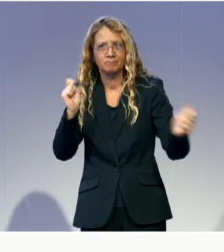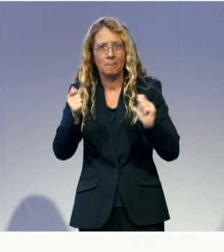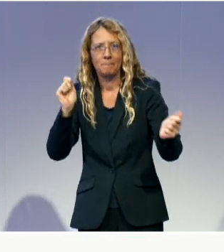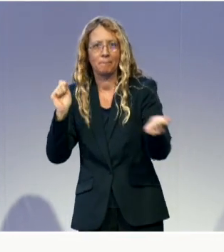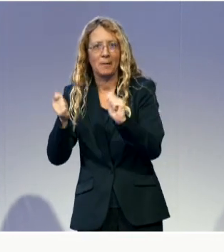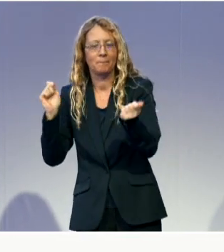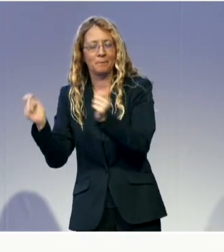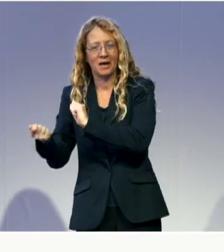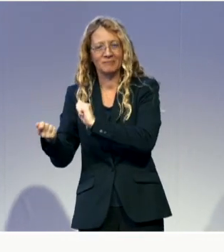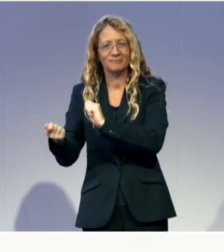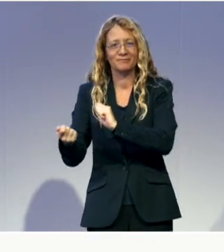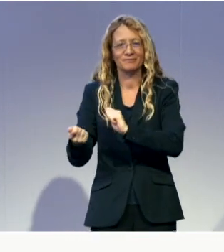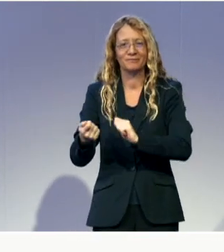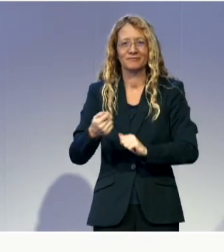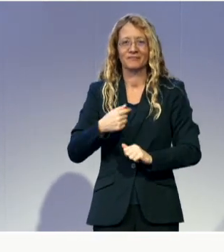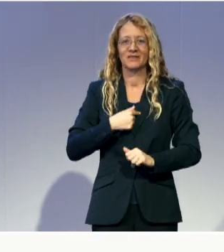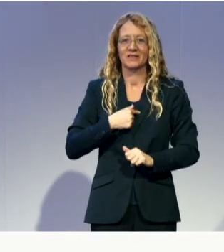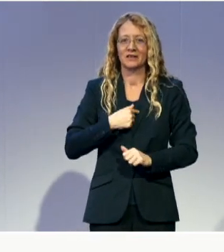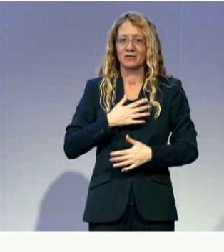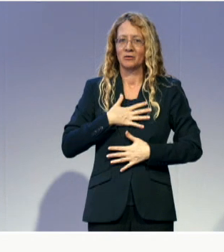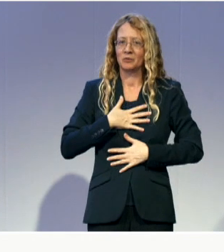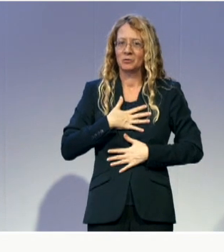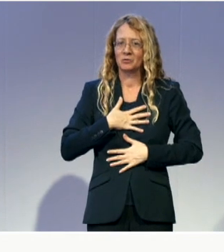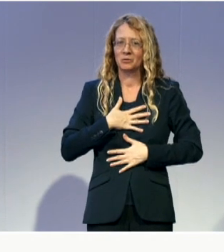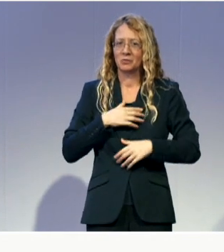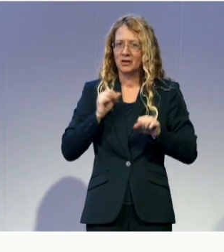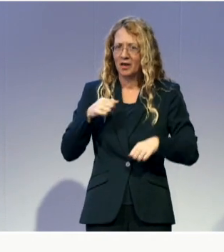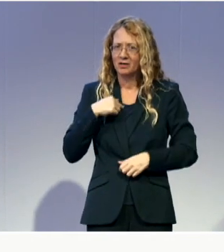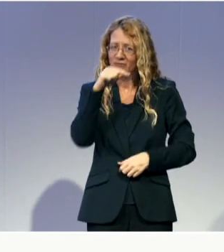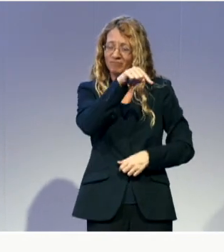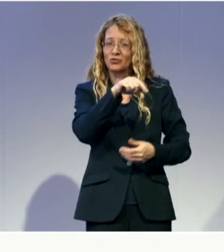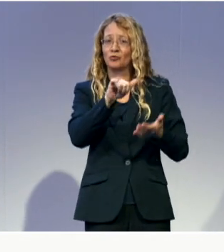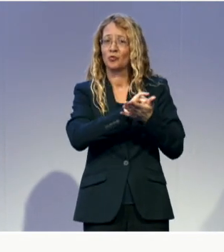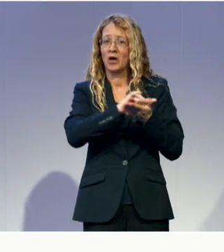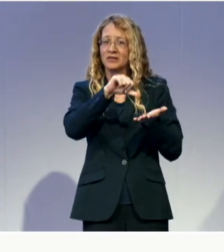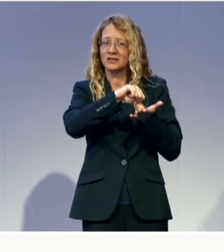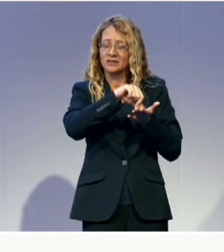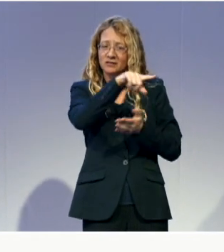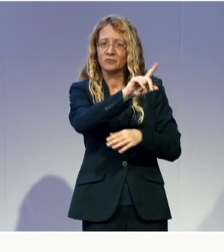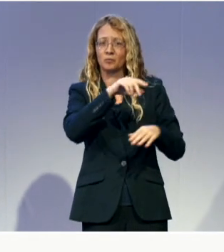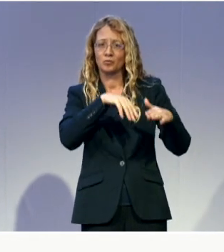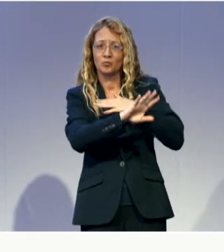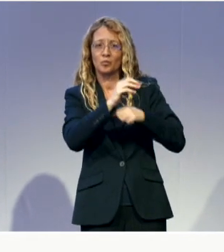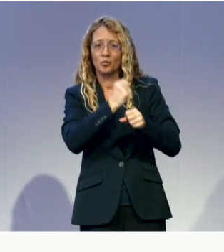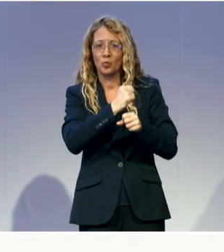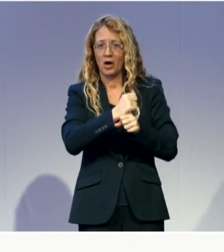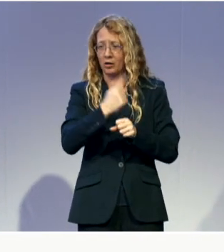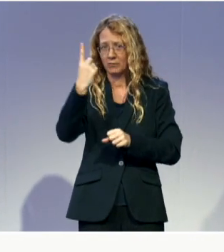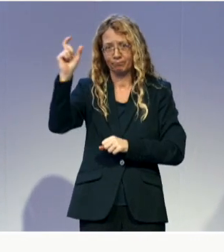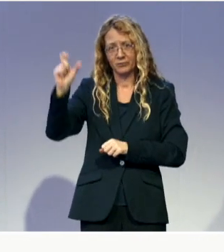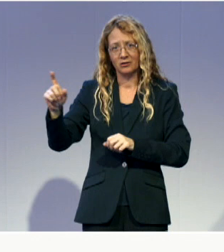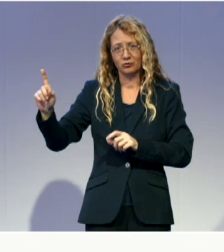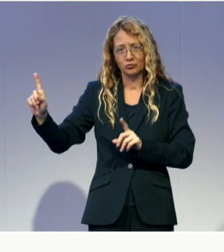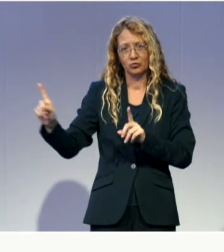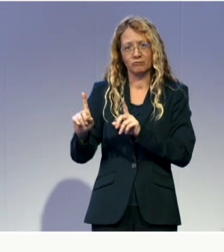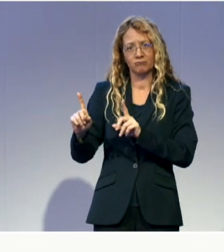to work locally in New York City with one of our incredible elected officials to do that. So I'm going to